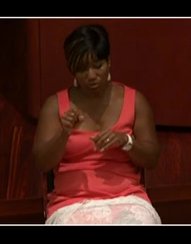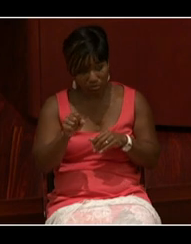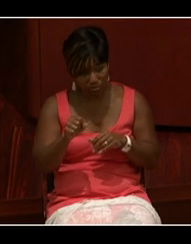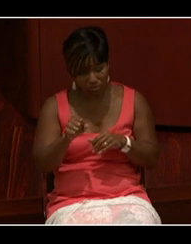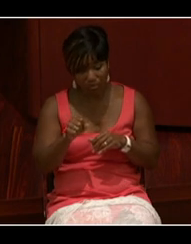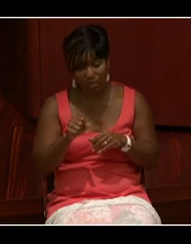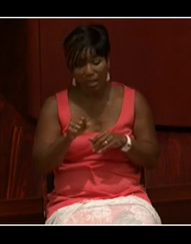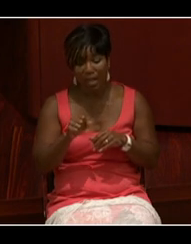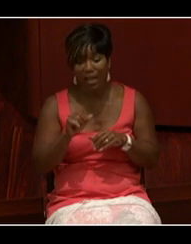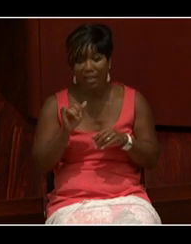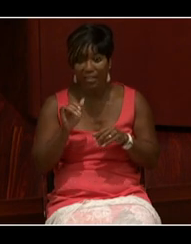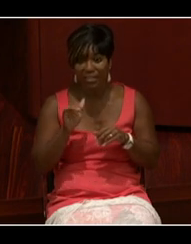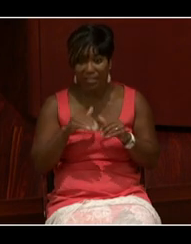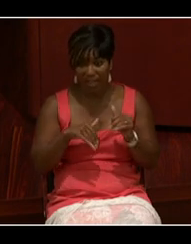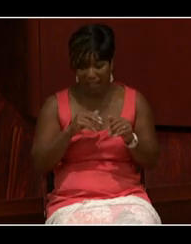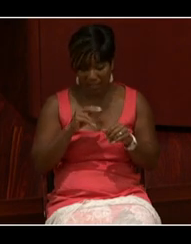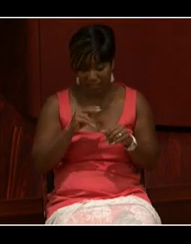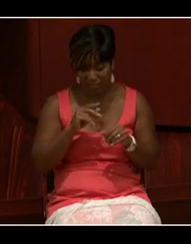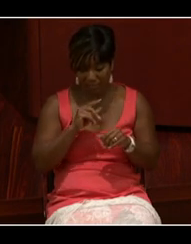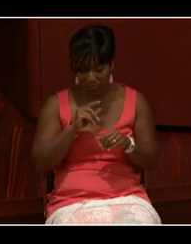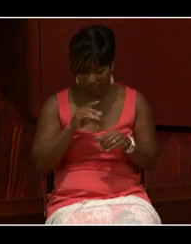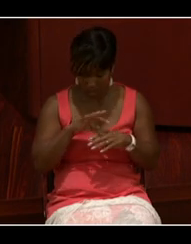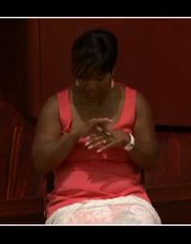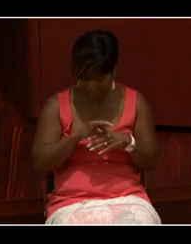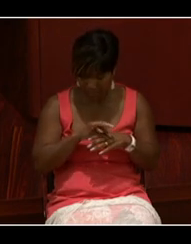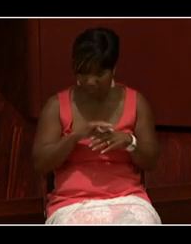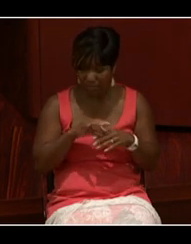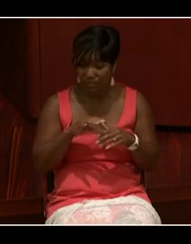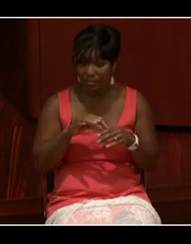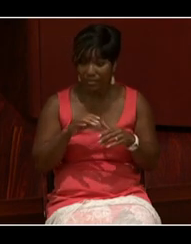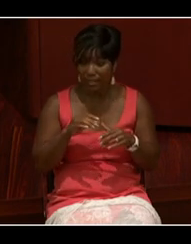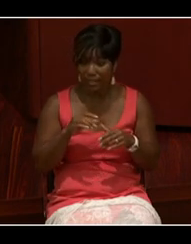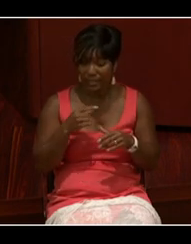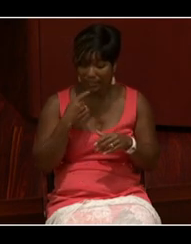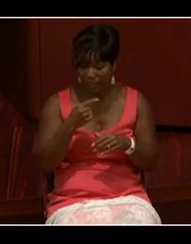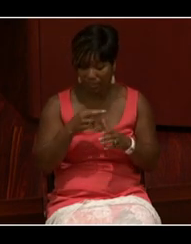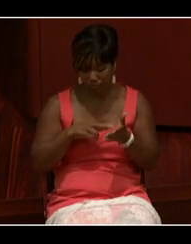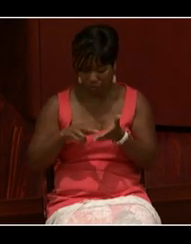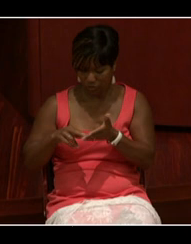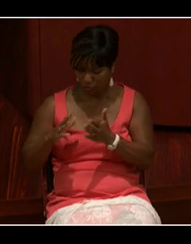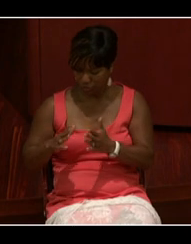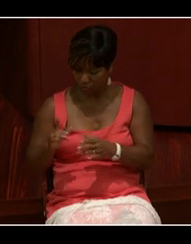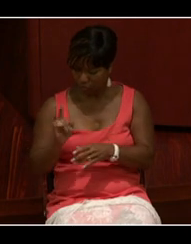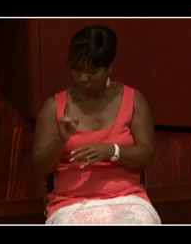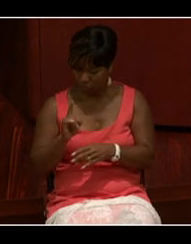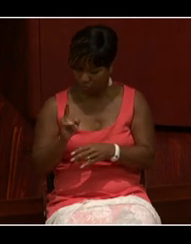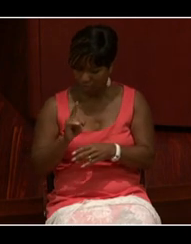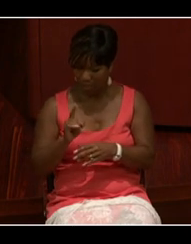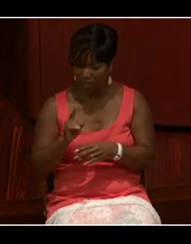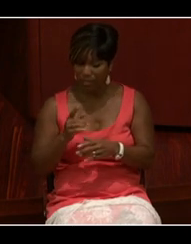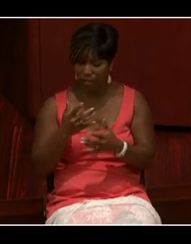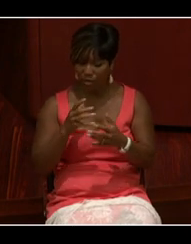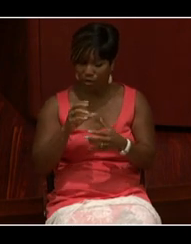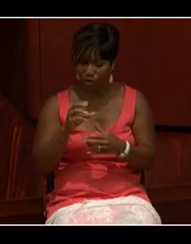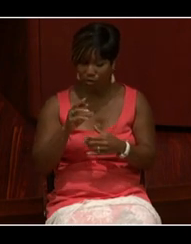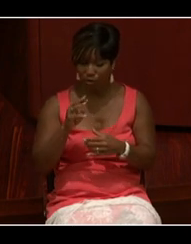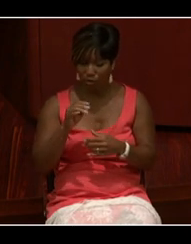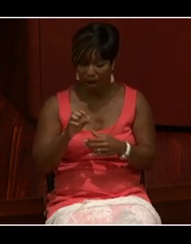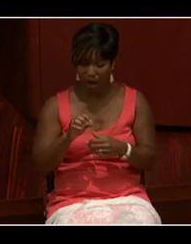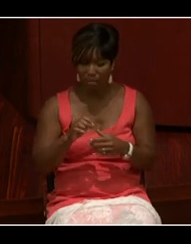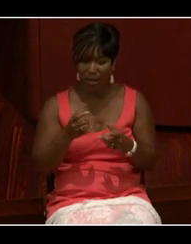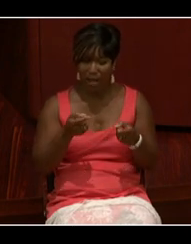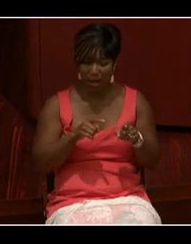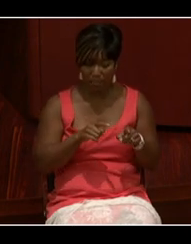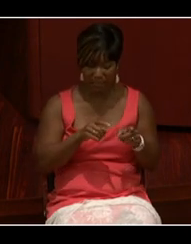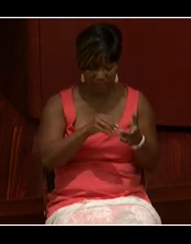than actual content, as it will supply the sentence of the court and tells the researcher where the prisoner's conviction occurred. The docket number can be